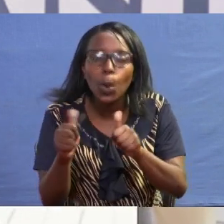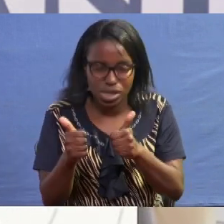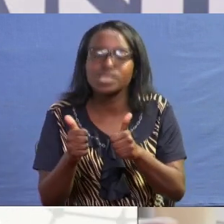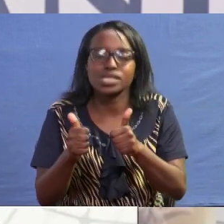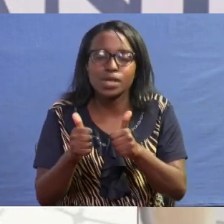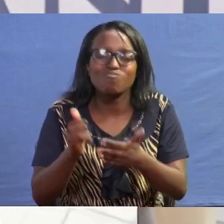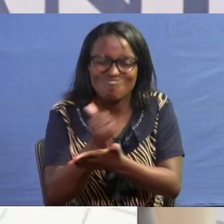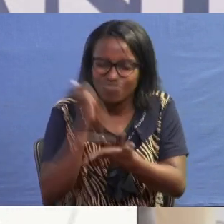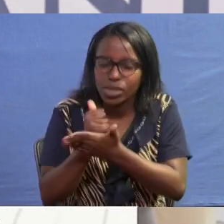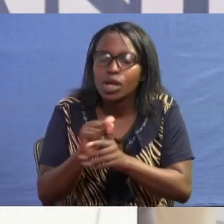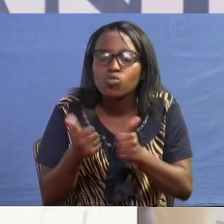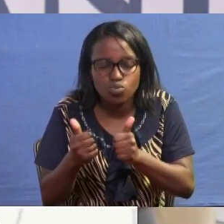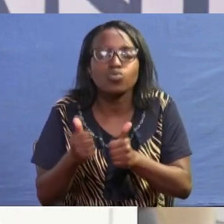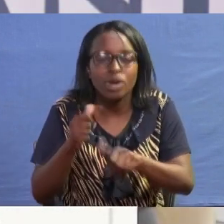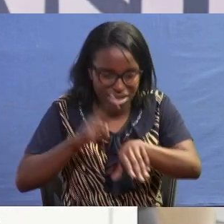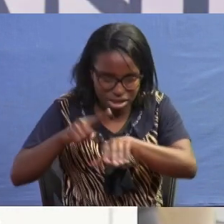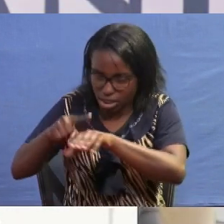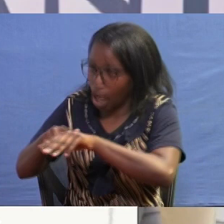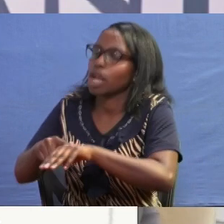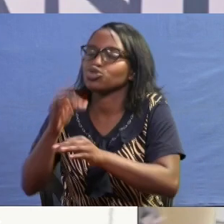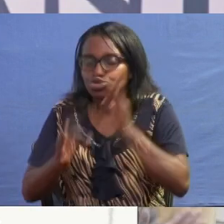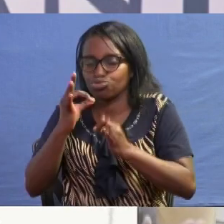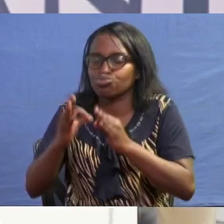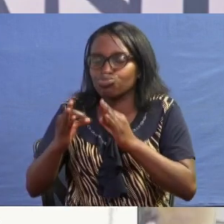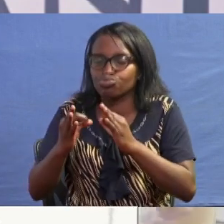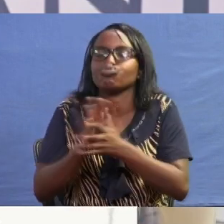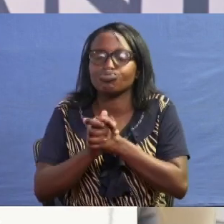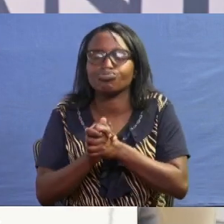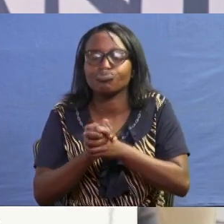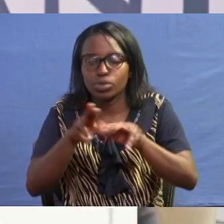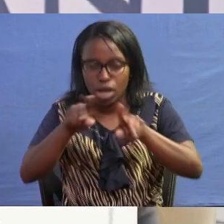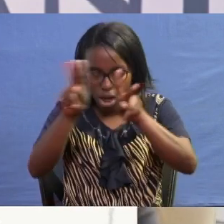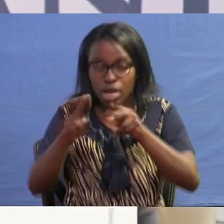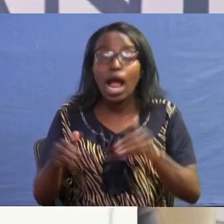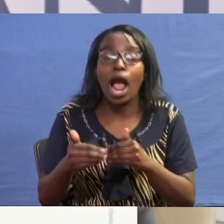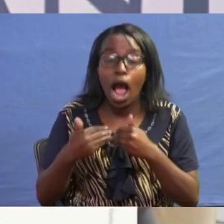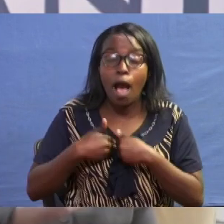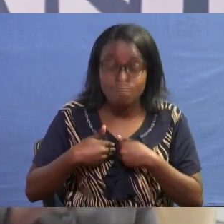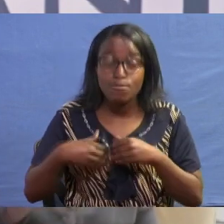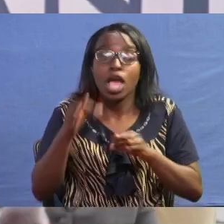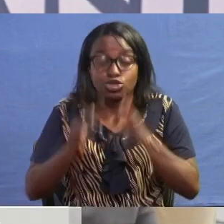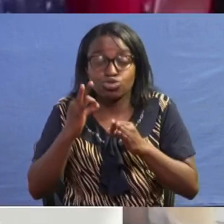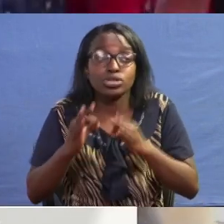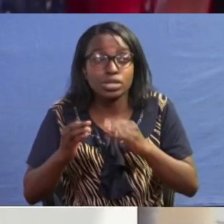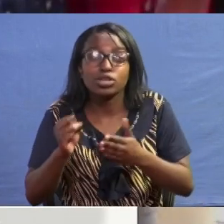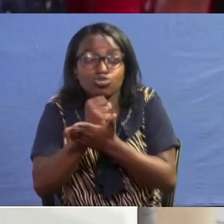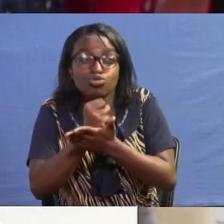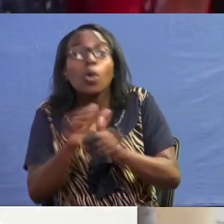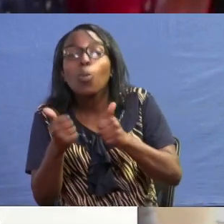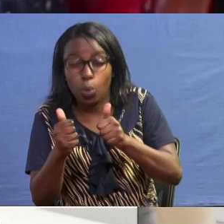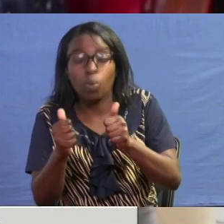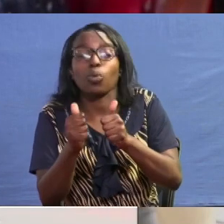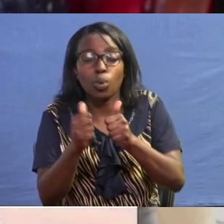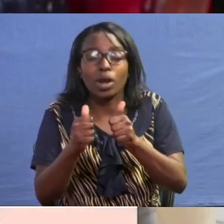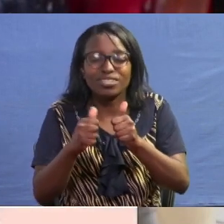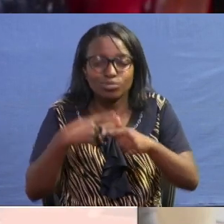be touching their independence. Despite the success of the judicial staff, the report further highlighted ongoing